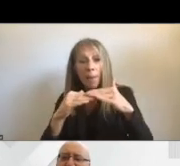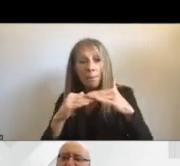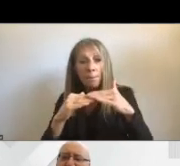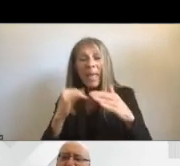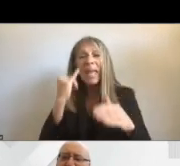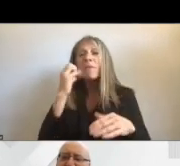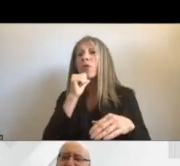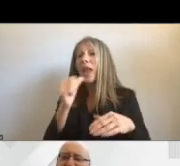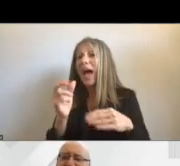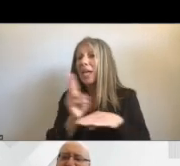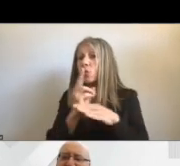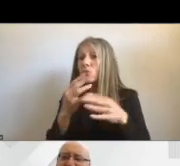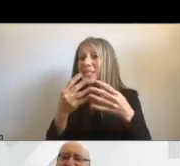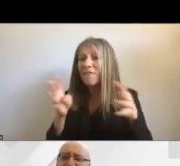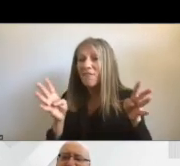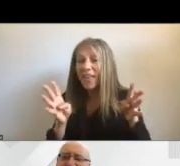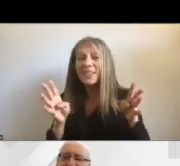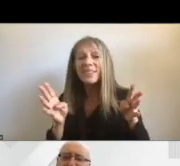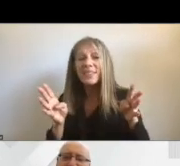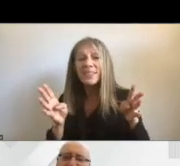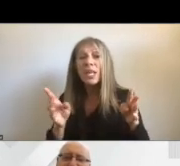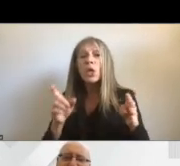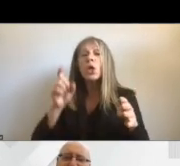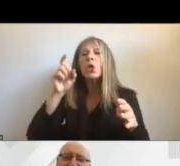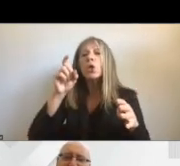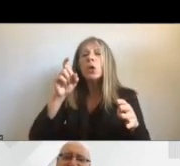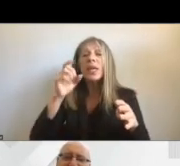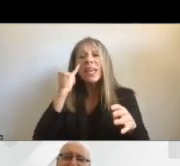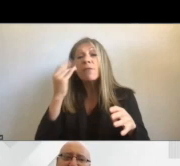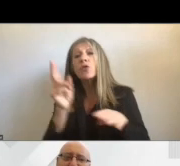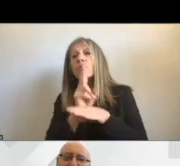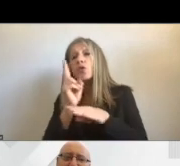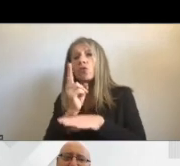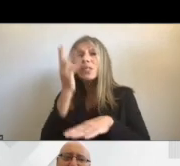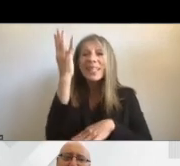surfaces must be located on the side of the gate opposite the rail.